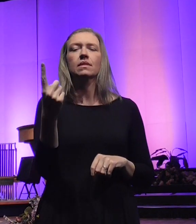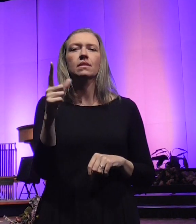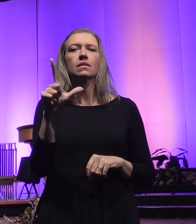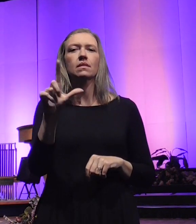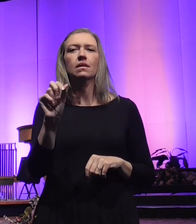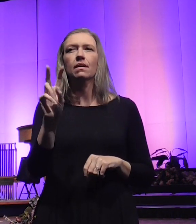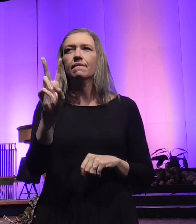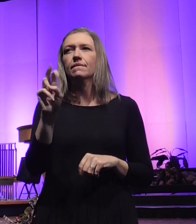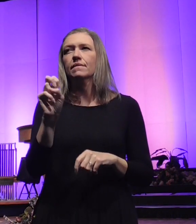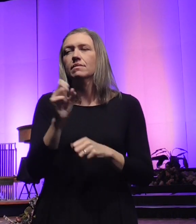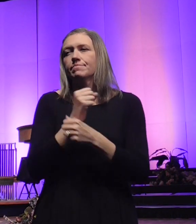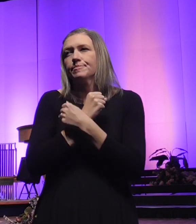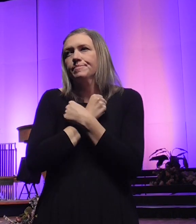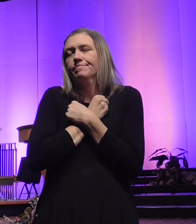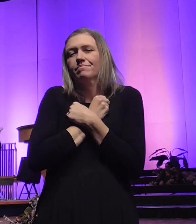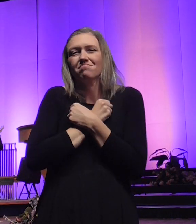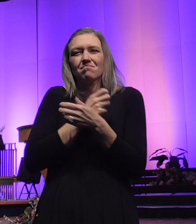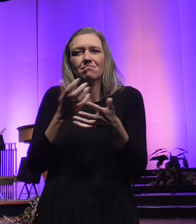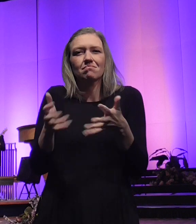only love.